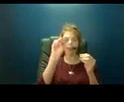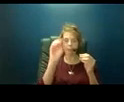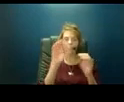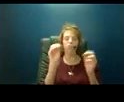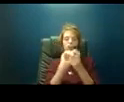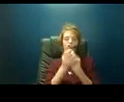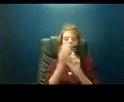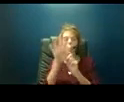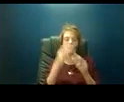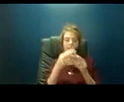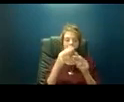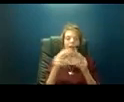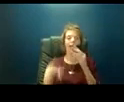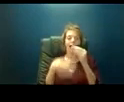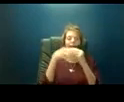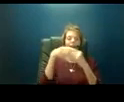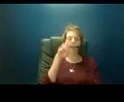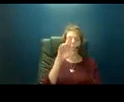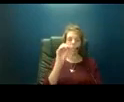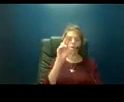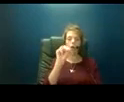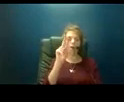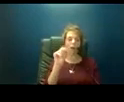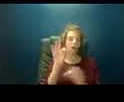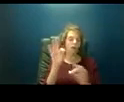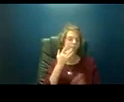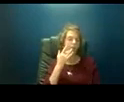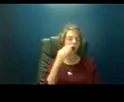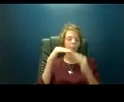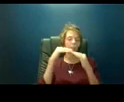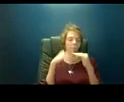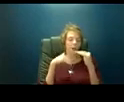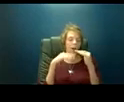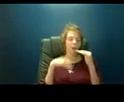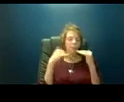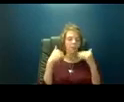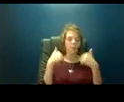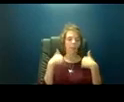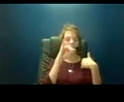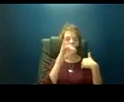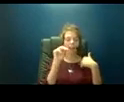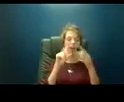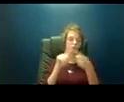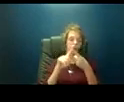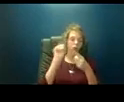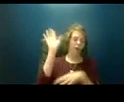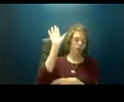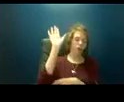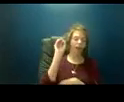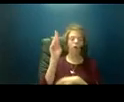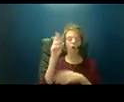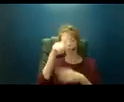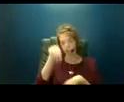rename yourself, add your pronouns if you like. At the bottom of that panel, there are some icons where you can raise your hand or give a green